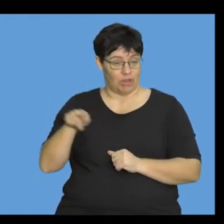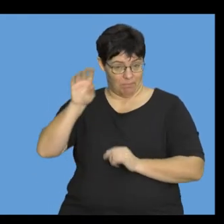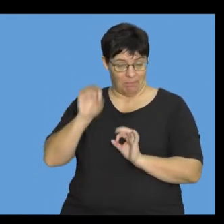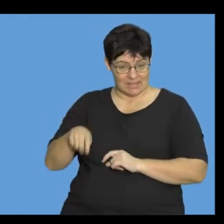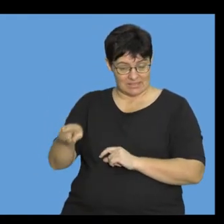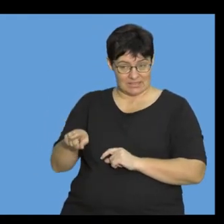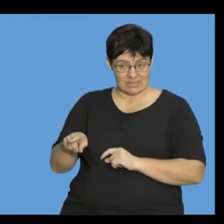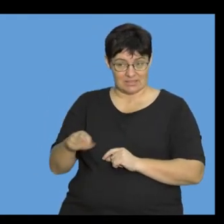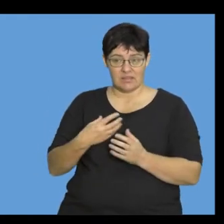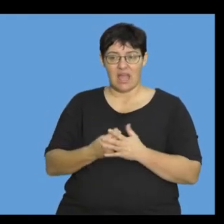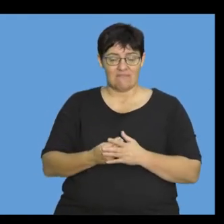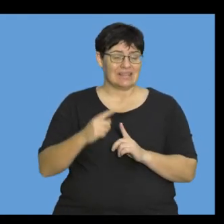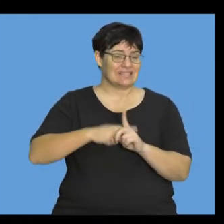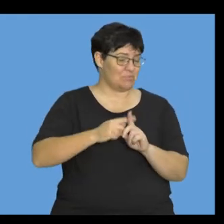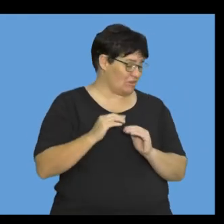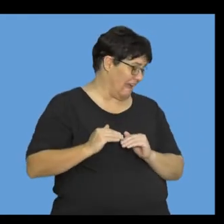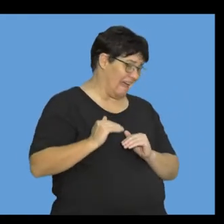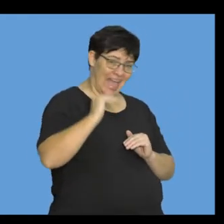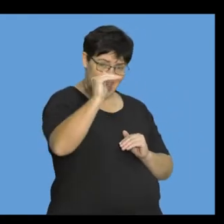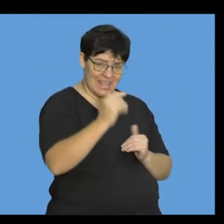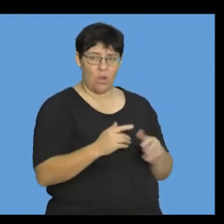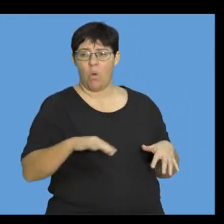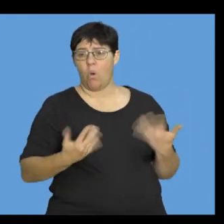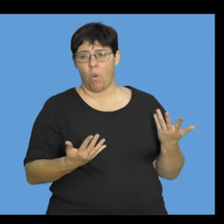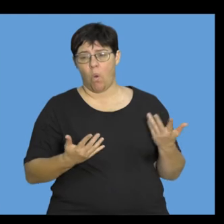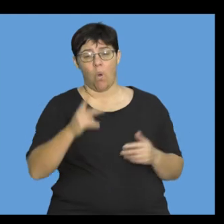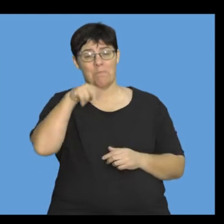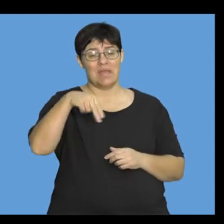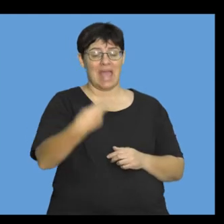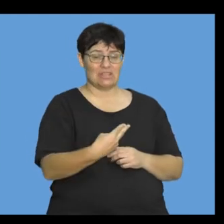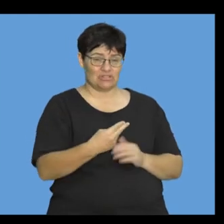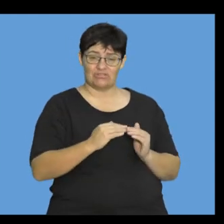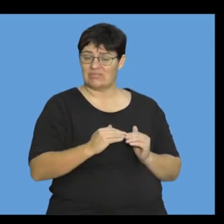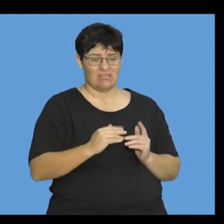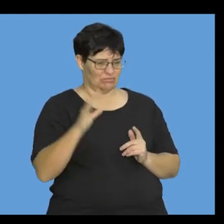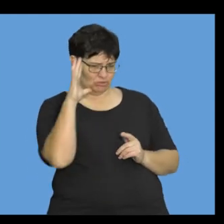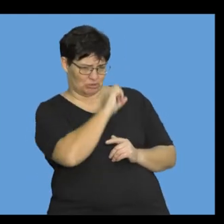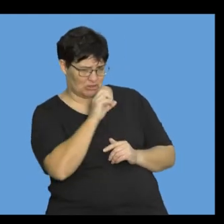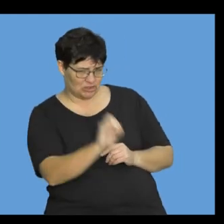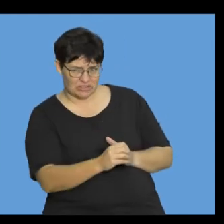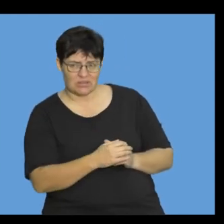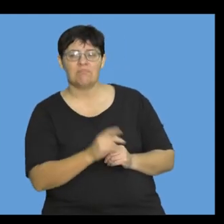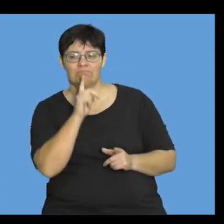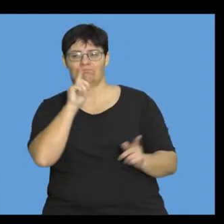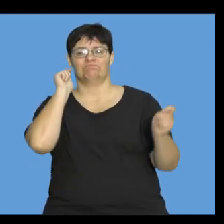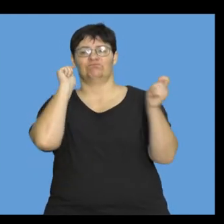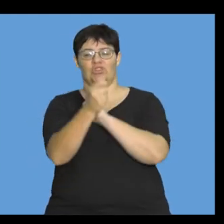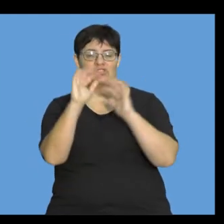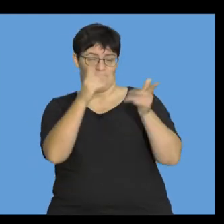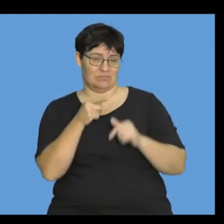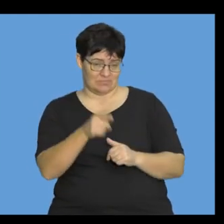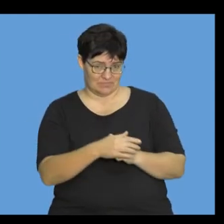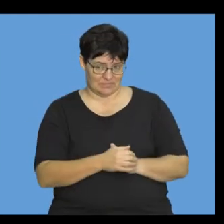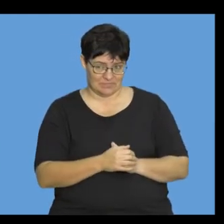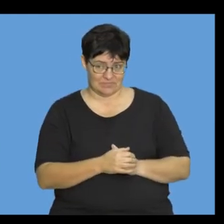so this is the shape. If I have very high temperatures or I have a pH that's weird, right, it's going